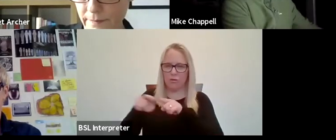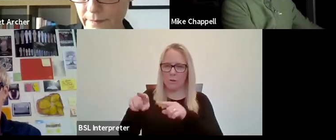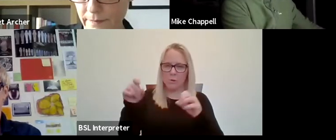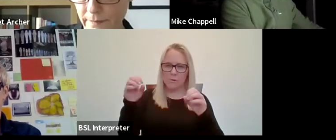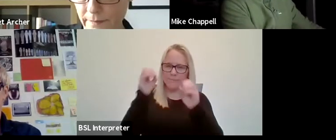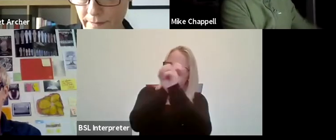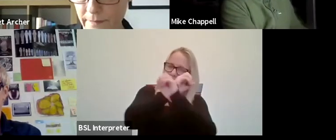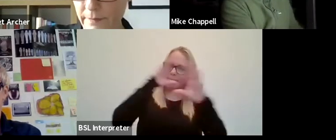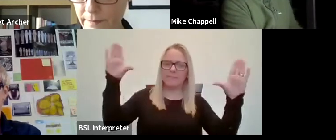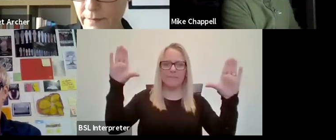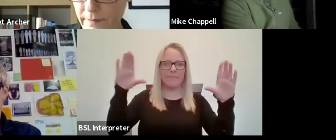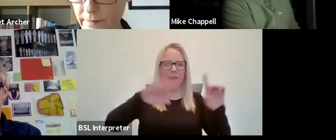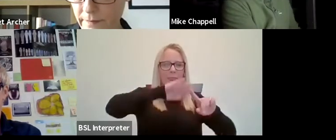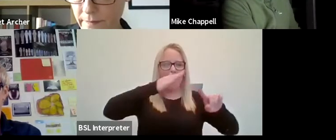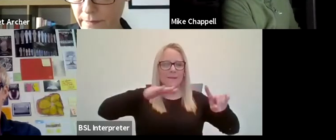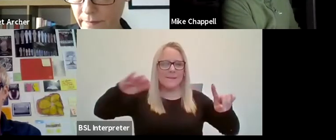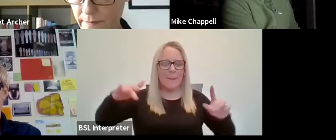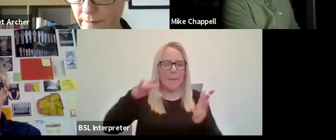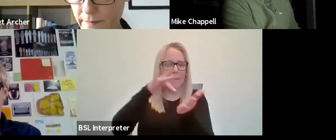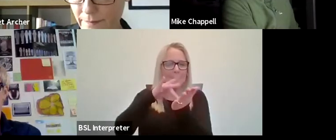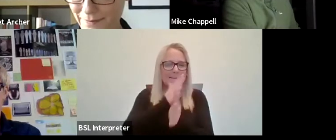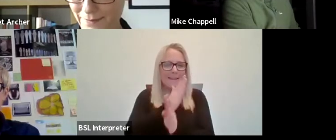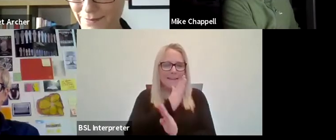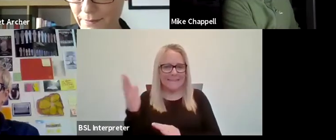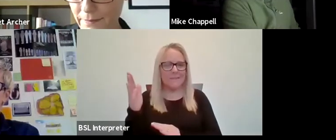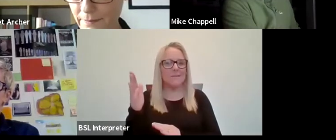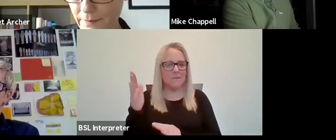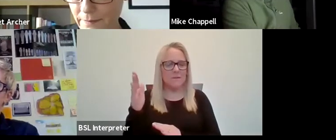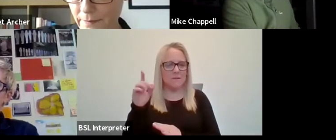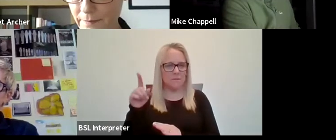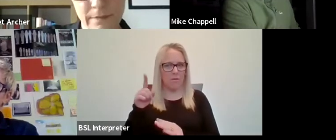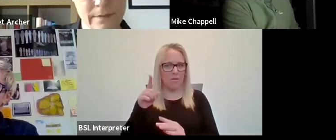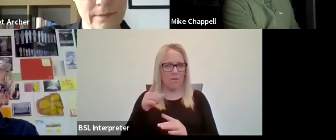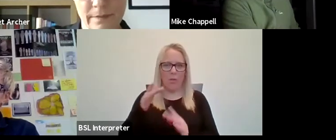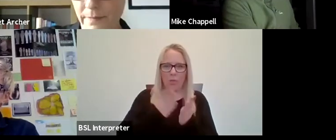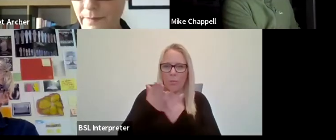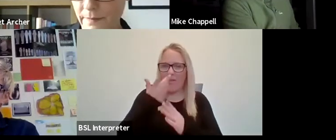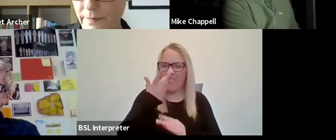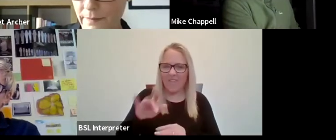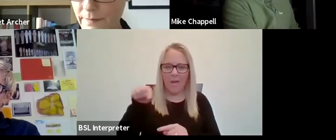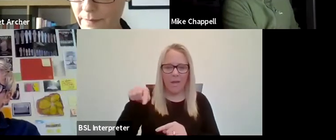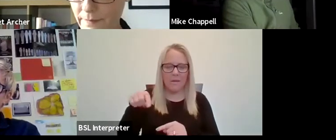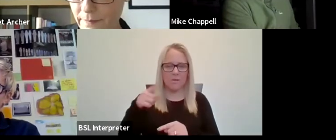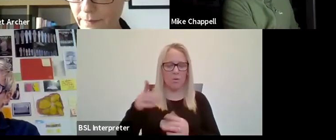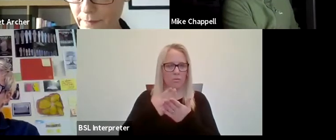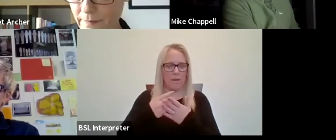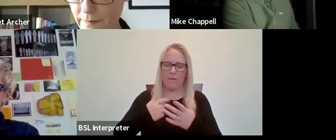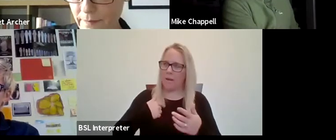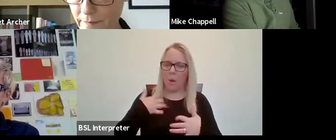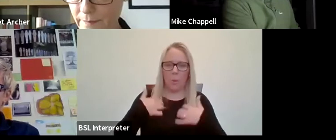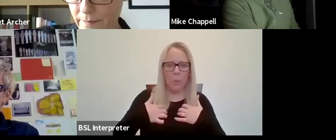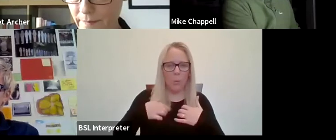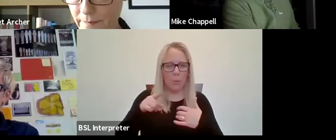Middle East through the lens of fictional entities. And so I was particularly interested in the use of fiction as a form